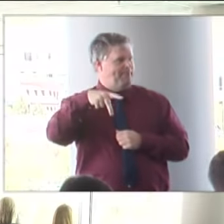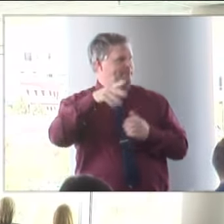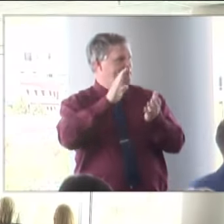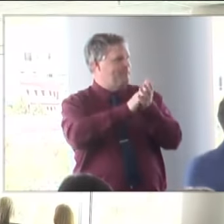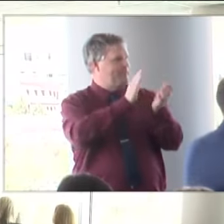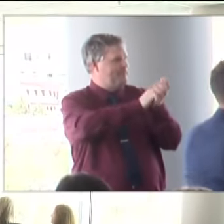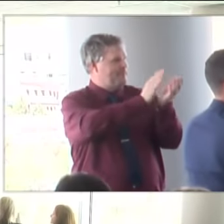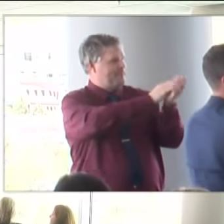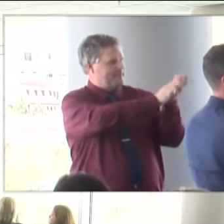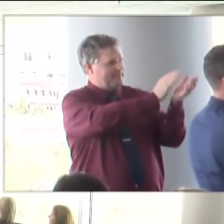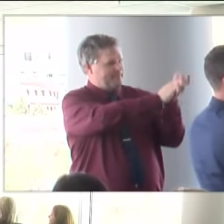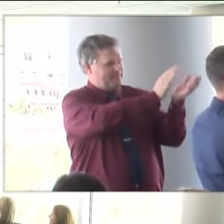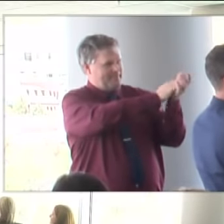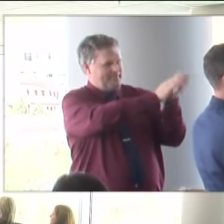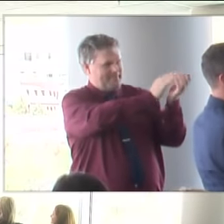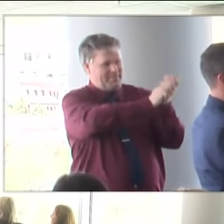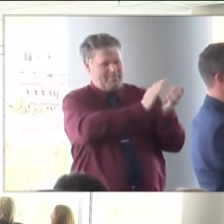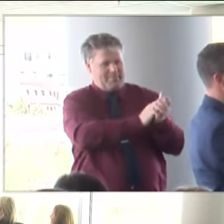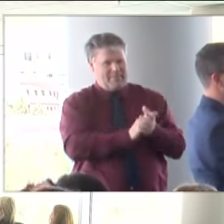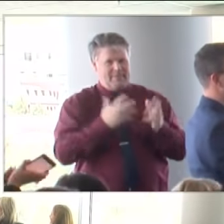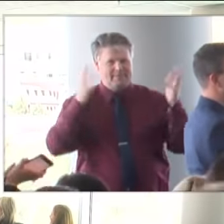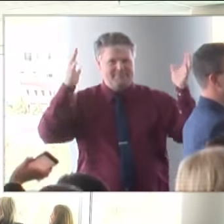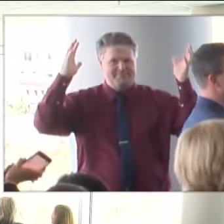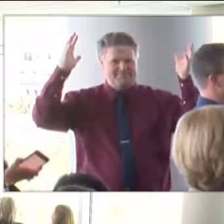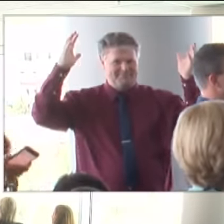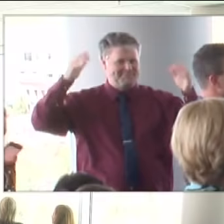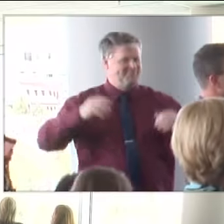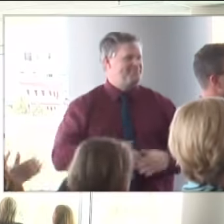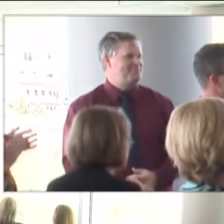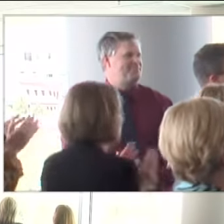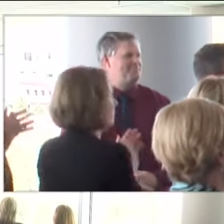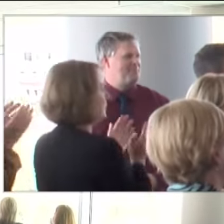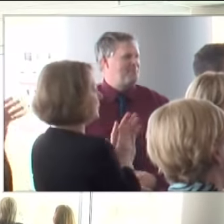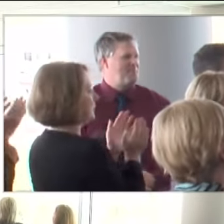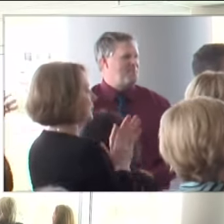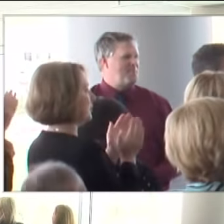Stand up.